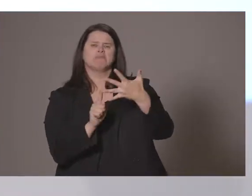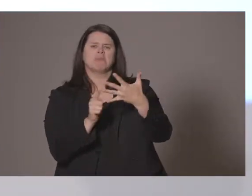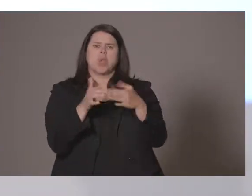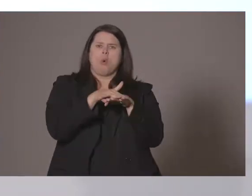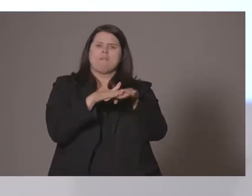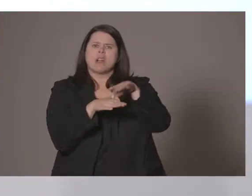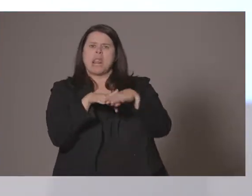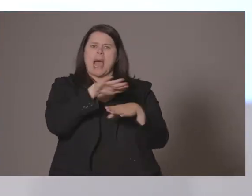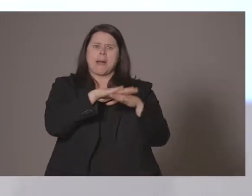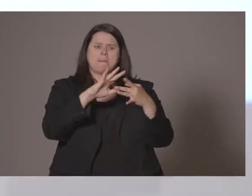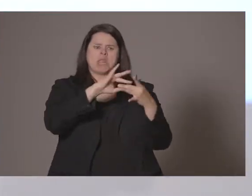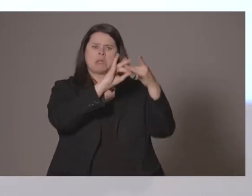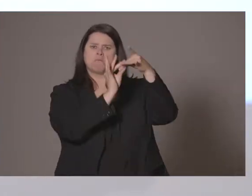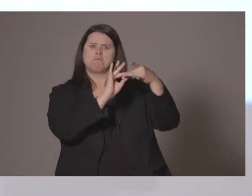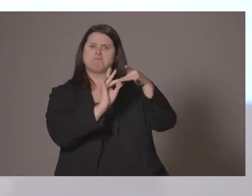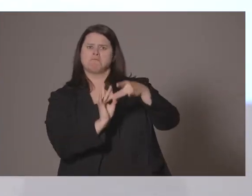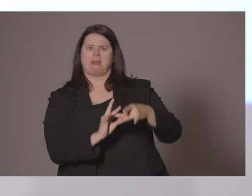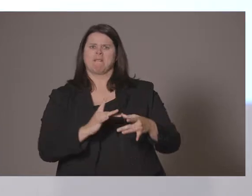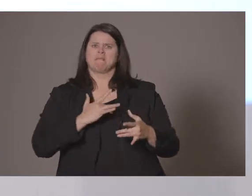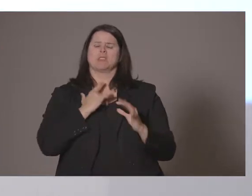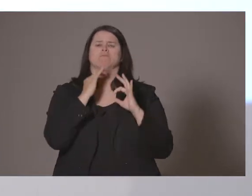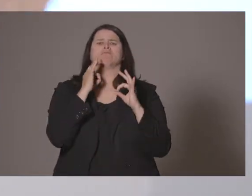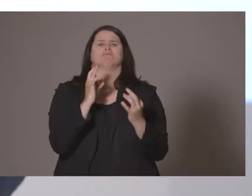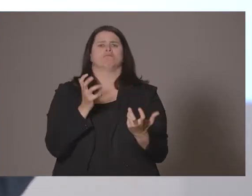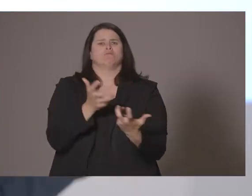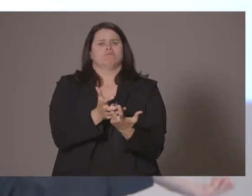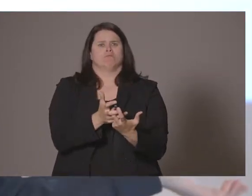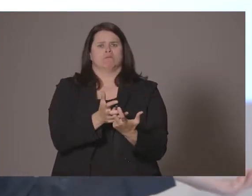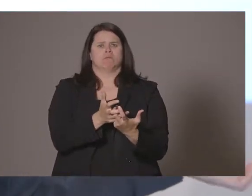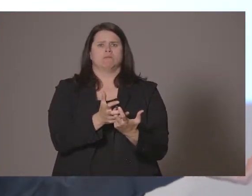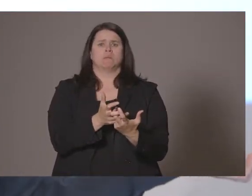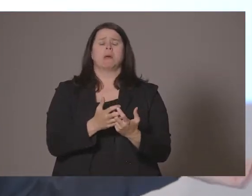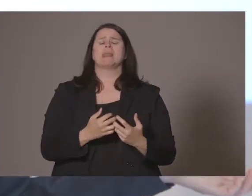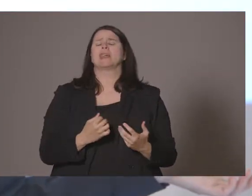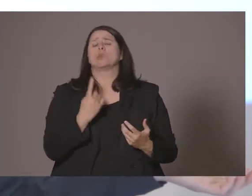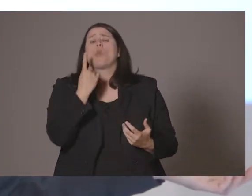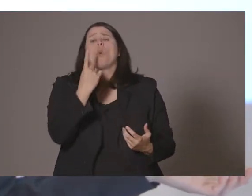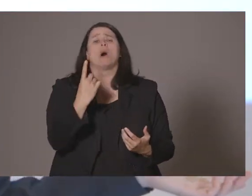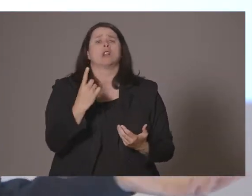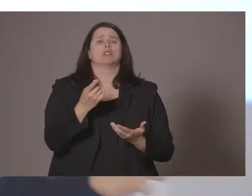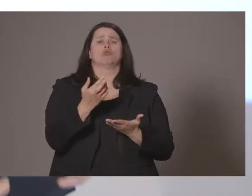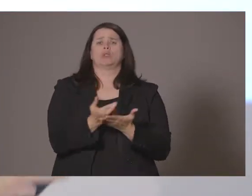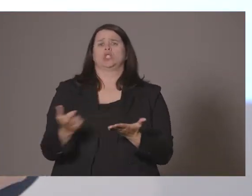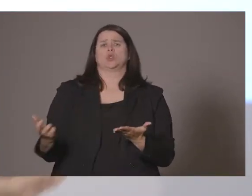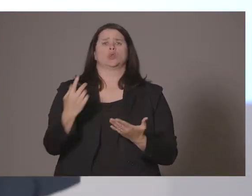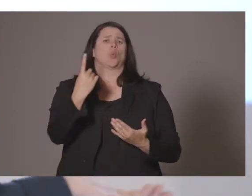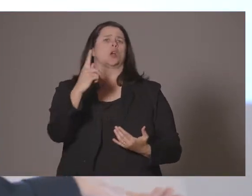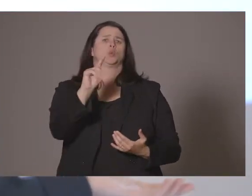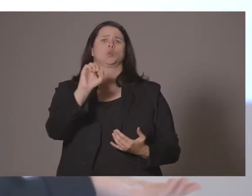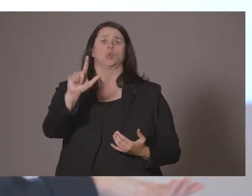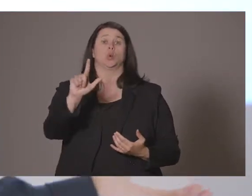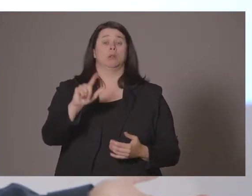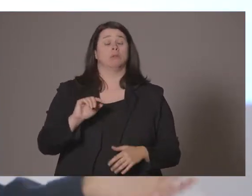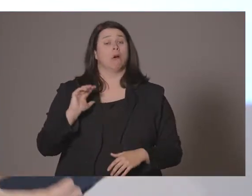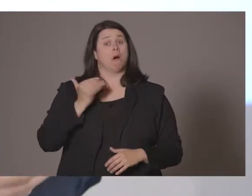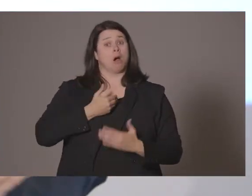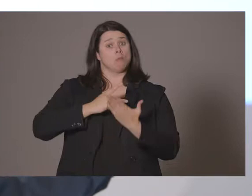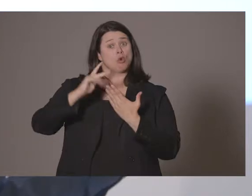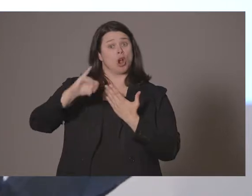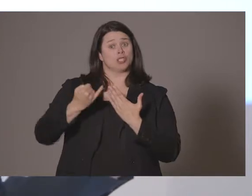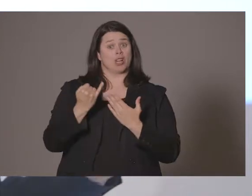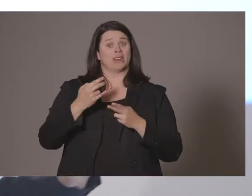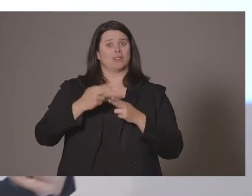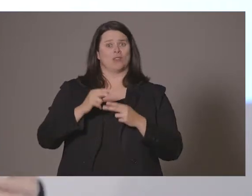pretty seamless ways, and it's just one resource, right? So, and the Wisconsin Hawthorn project is